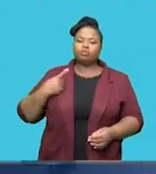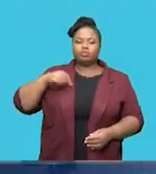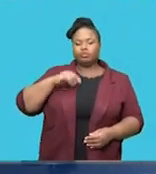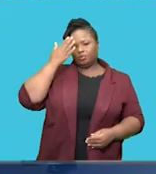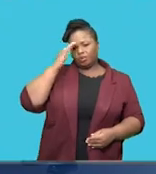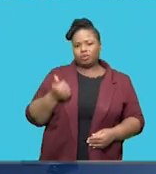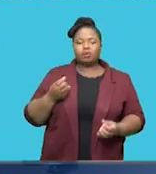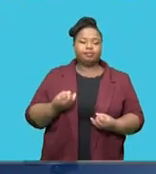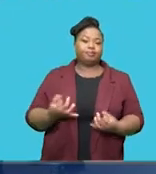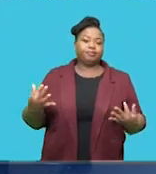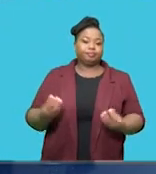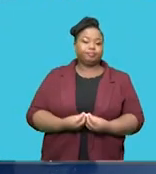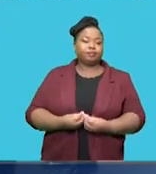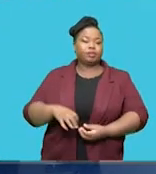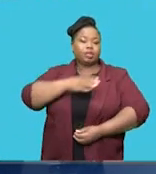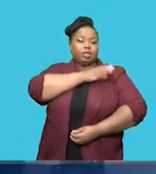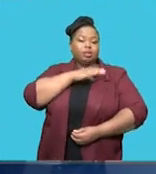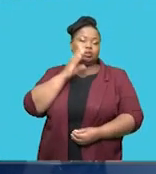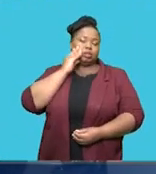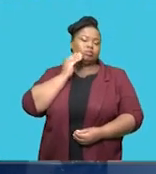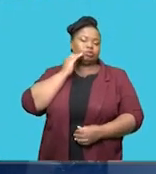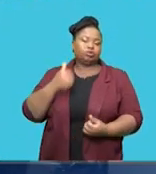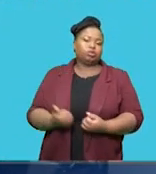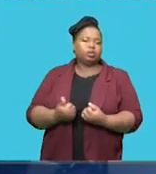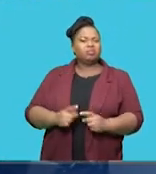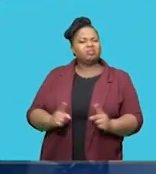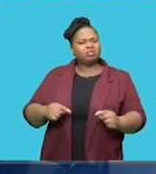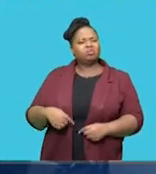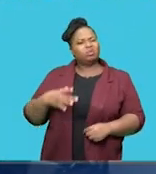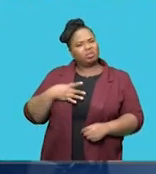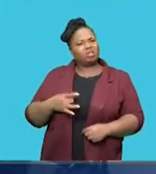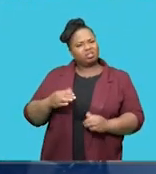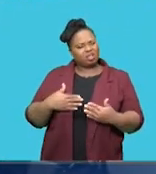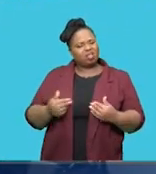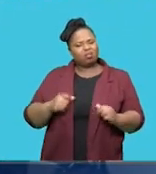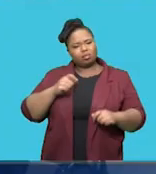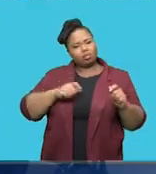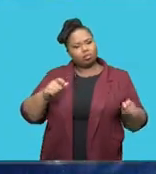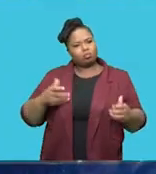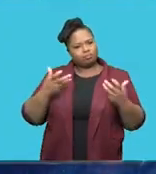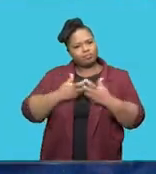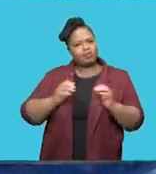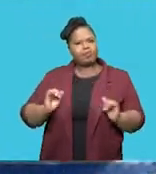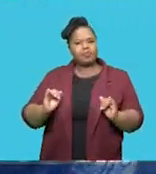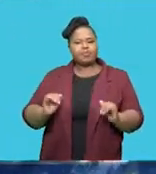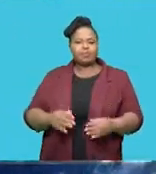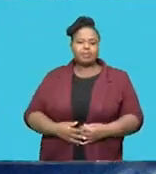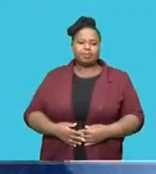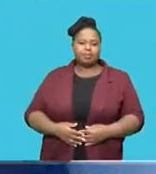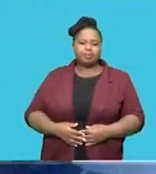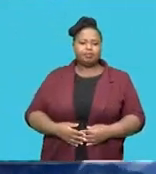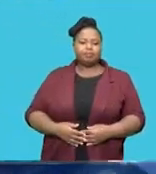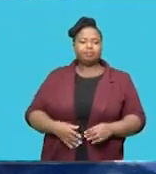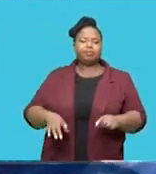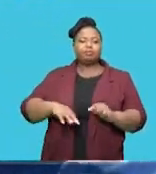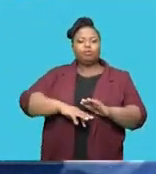there's a lot of things that the clinic that is facing. However, we would like healthy abantu to be treated as urgent. Together with the support